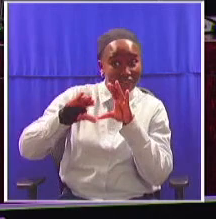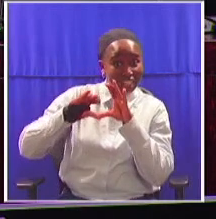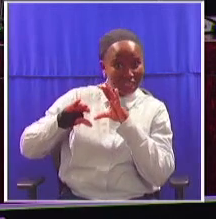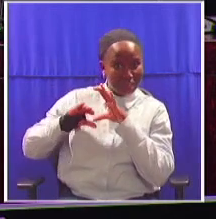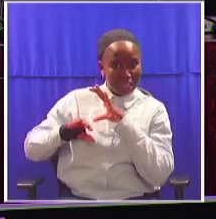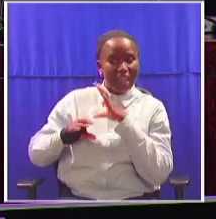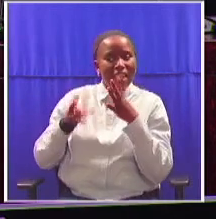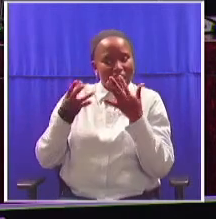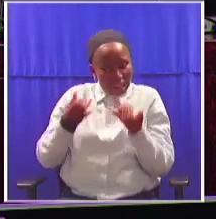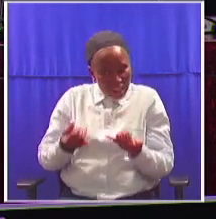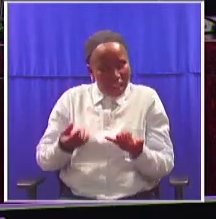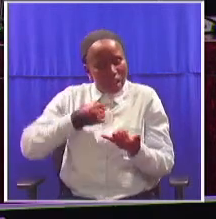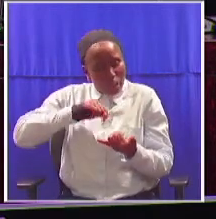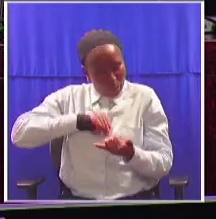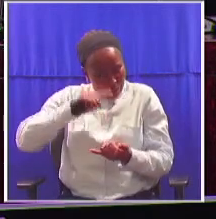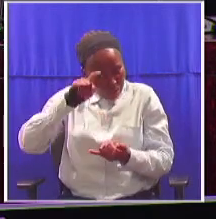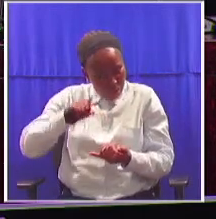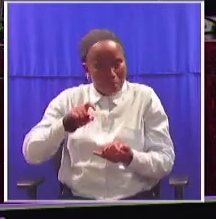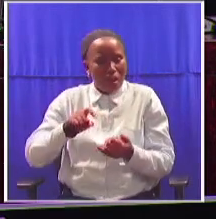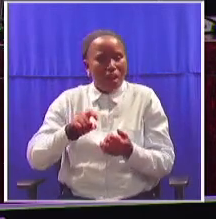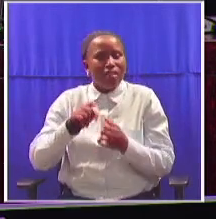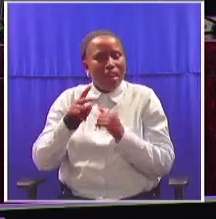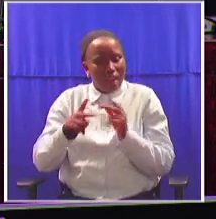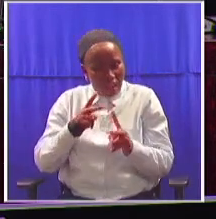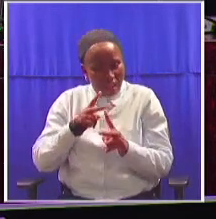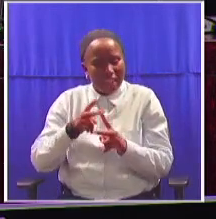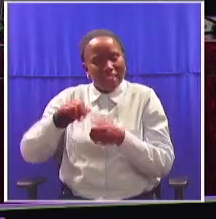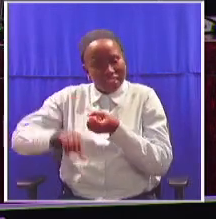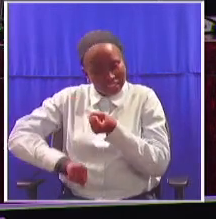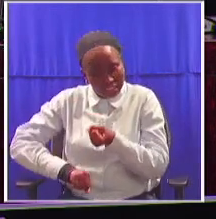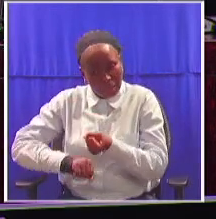build support for a more inclusive,